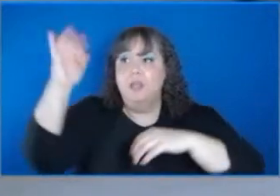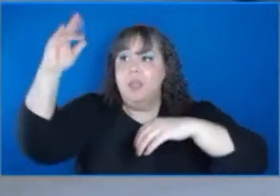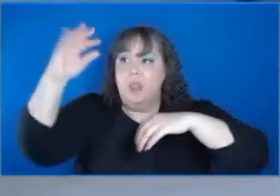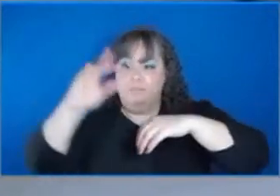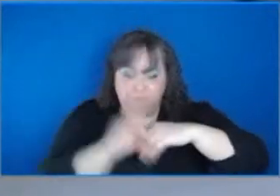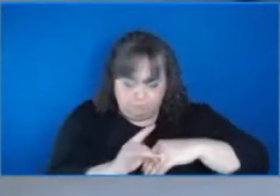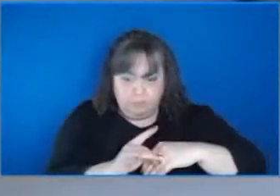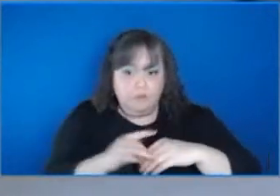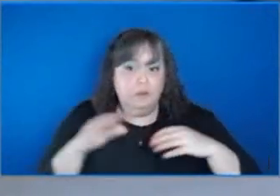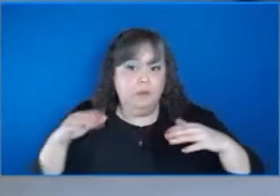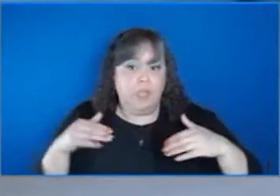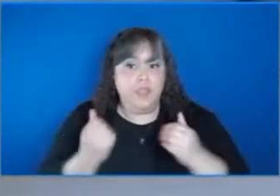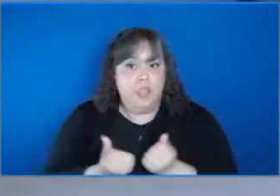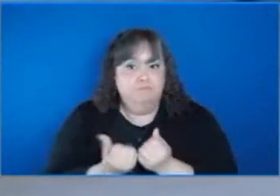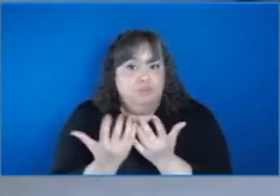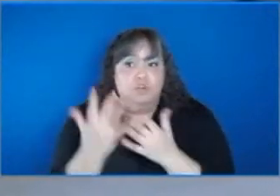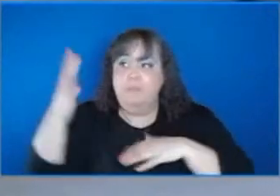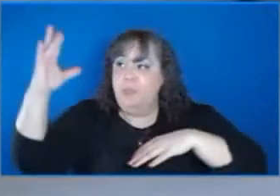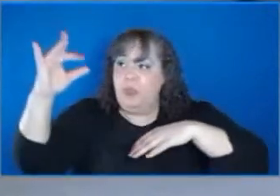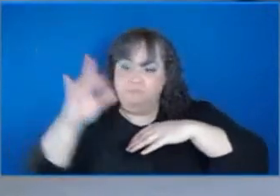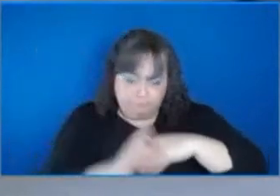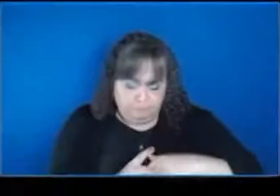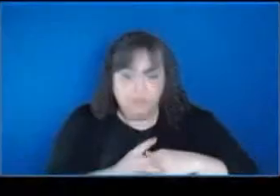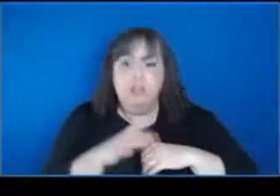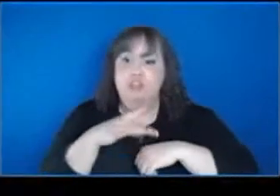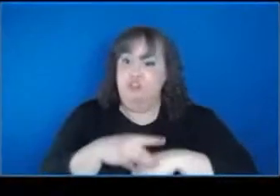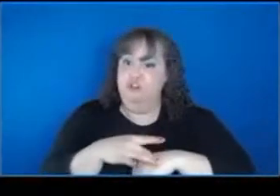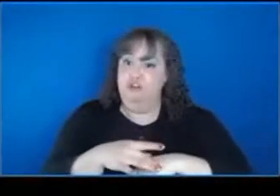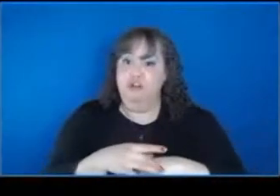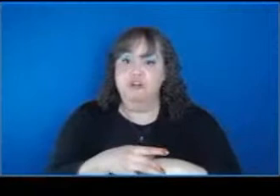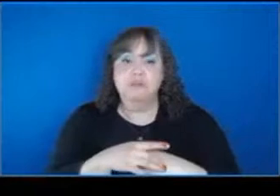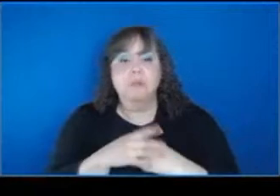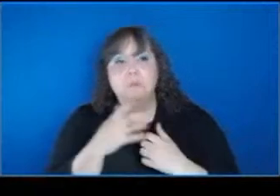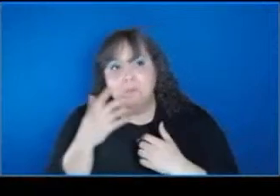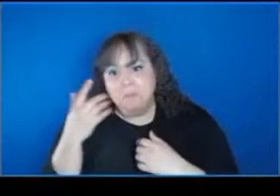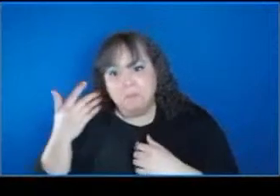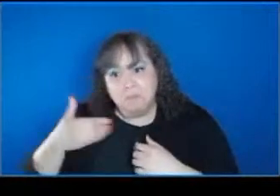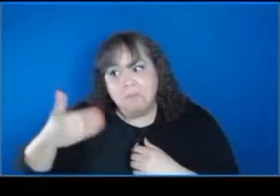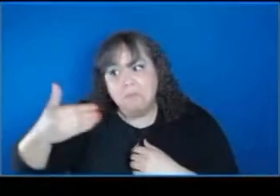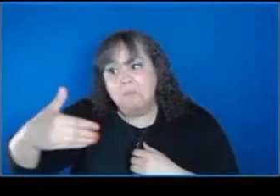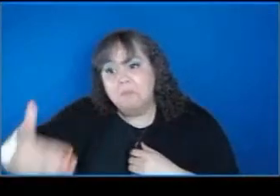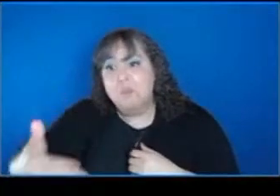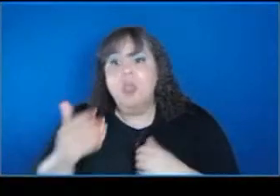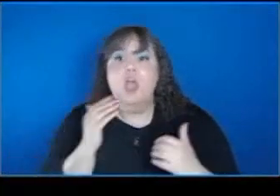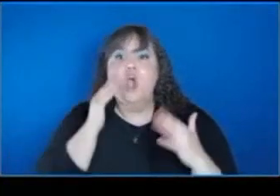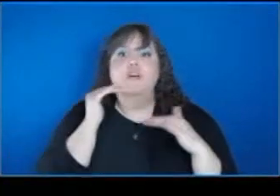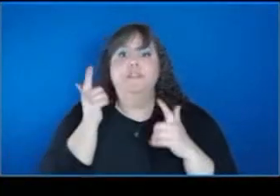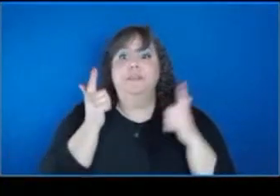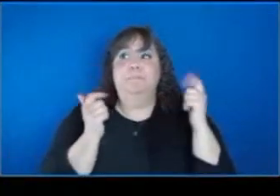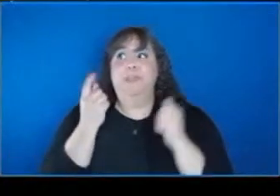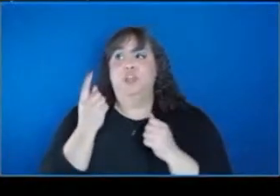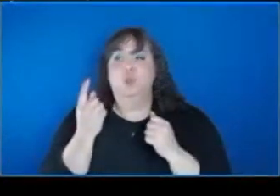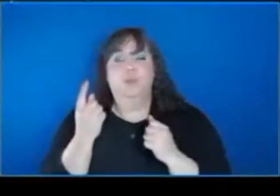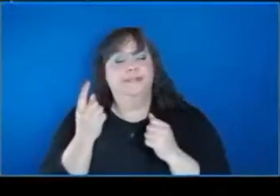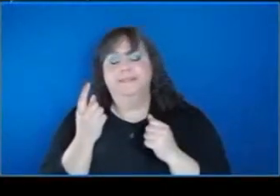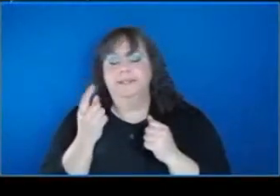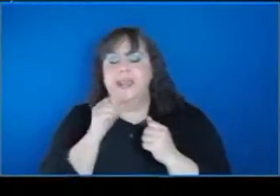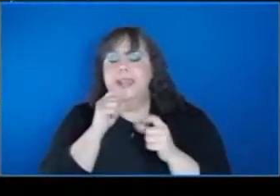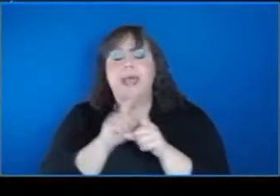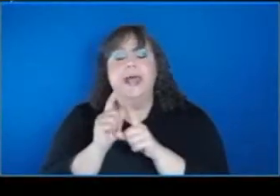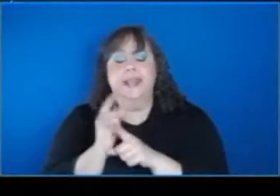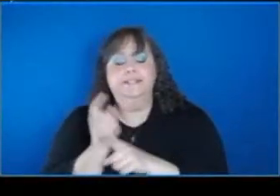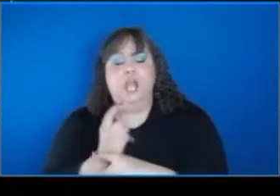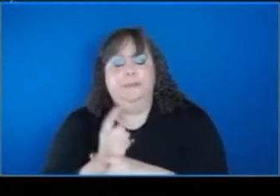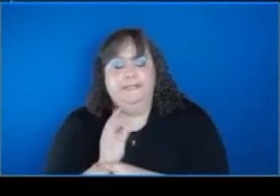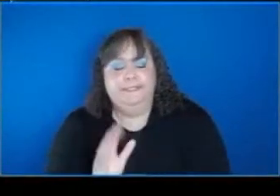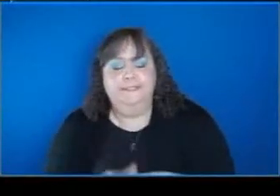So they're pretty common out there, but hopefully the ones that are the bigger ones are not quite as common. Okay, so